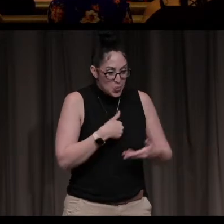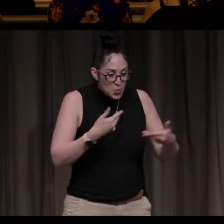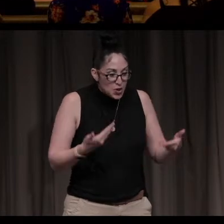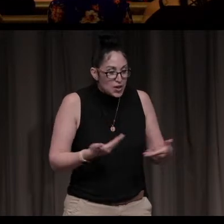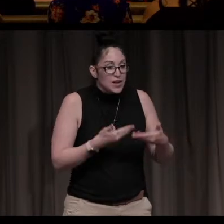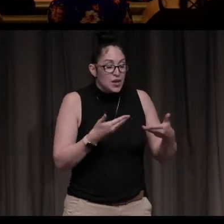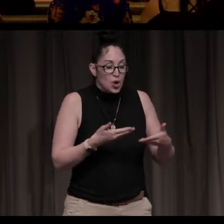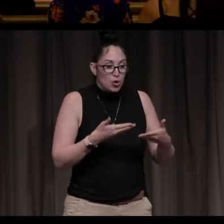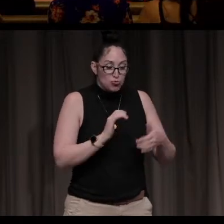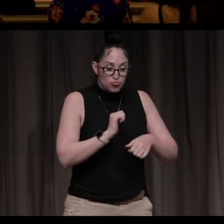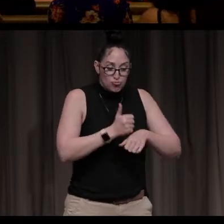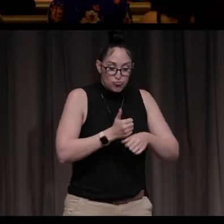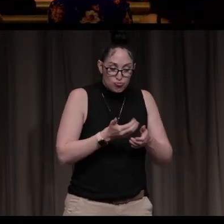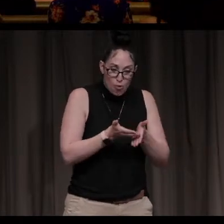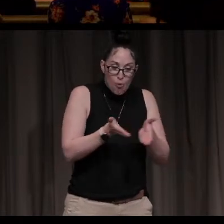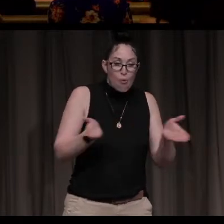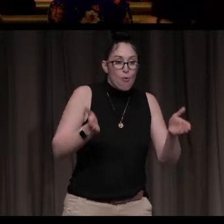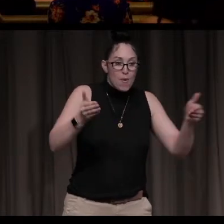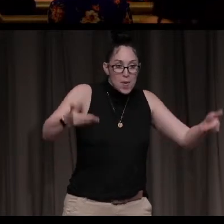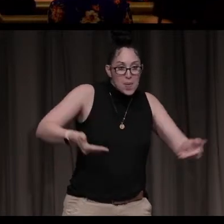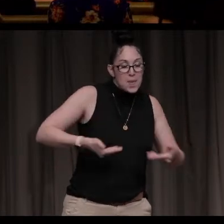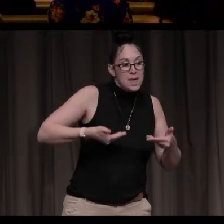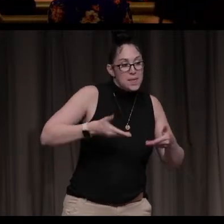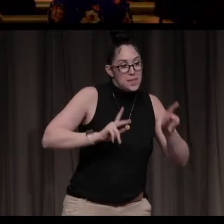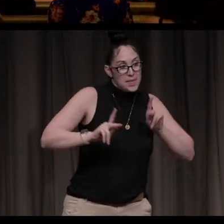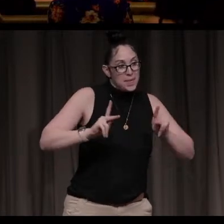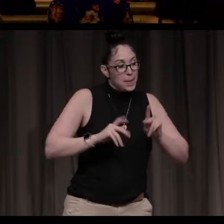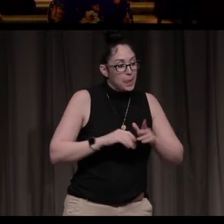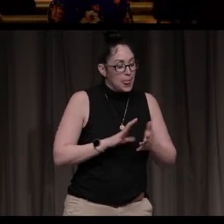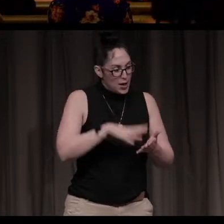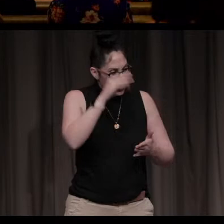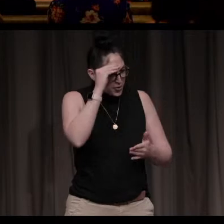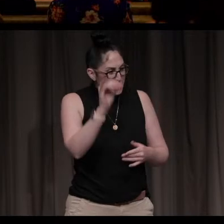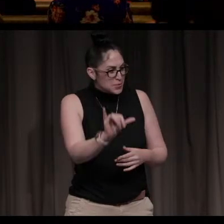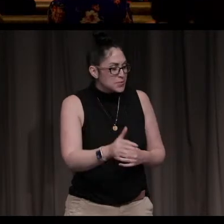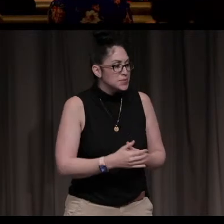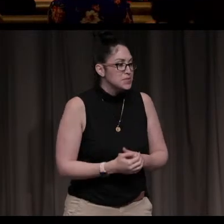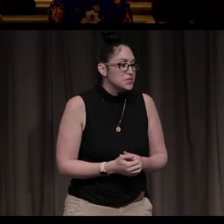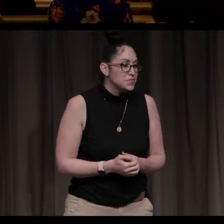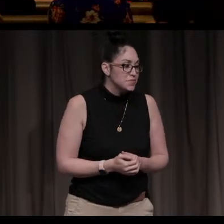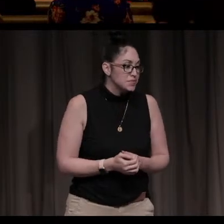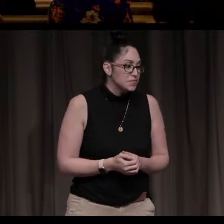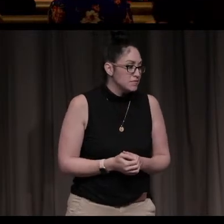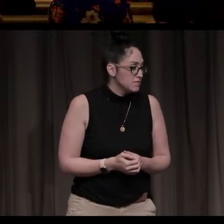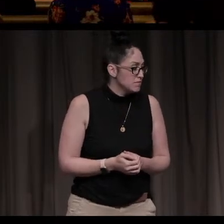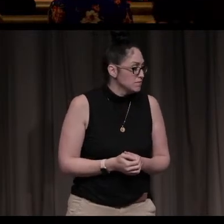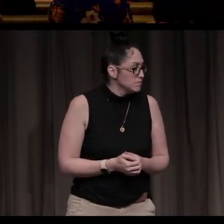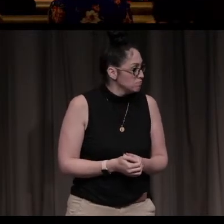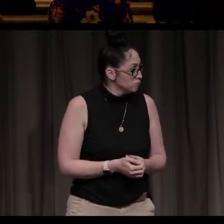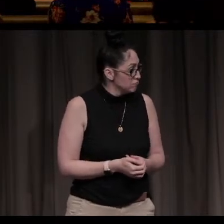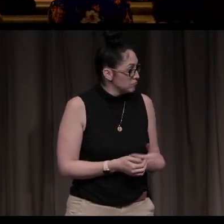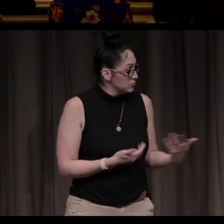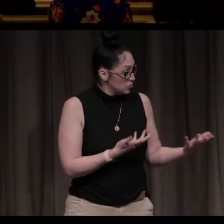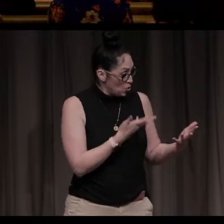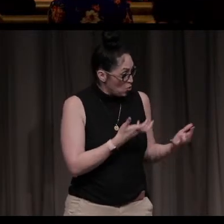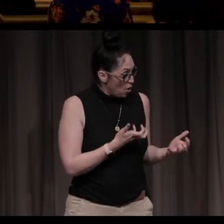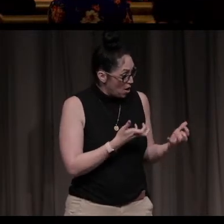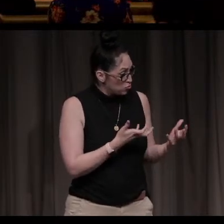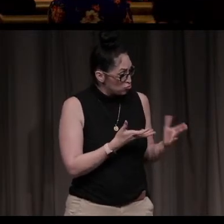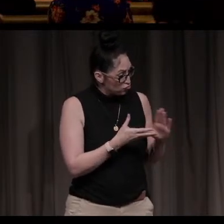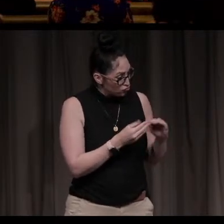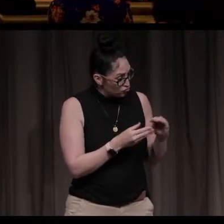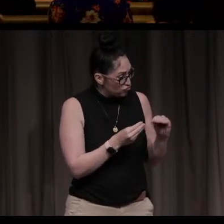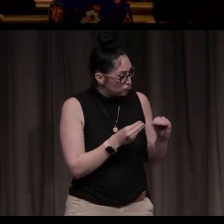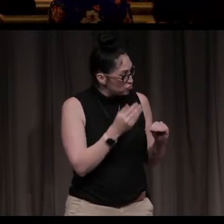a platform and welcome and learn from it too. So, do you want to mention